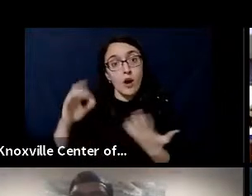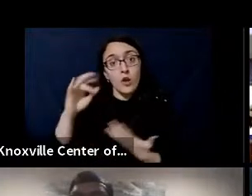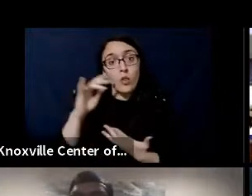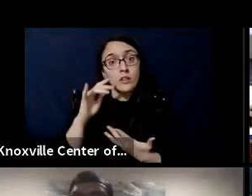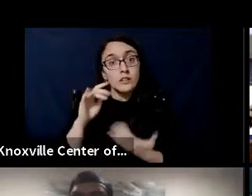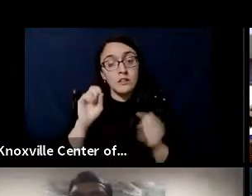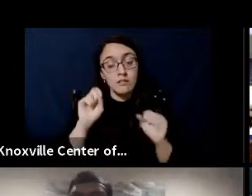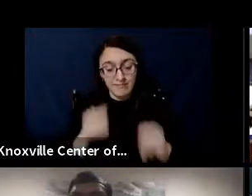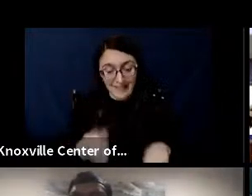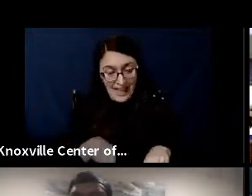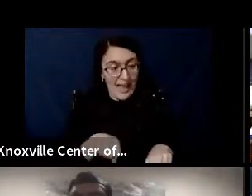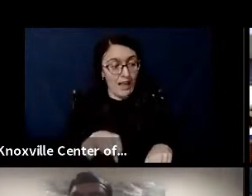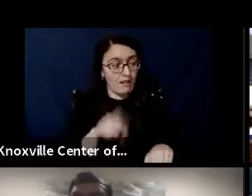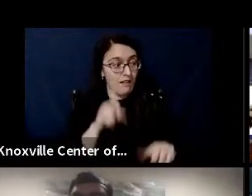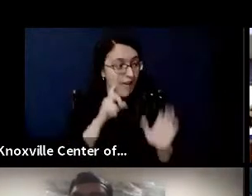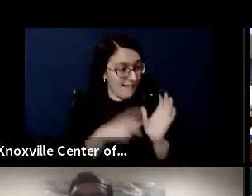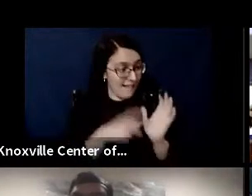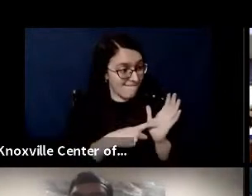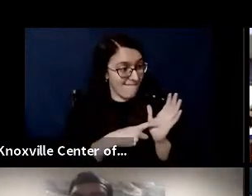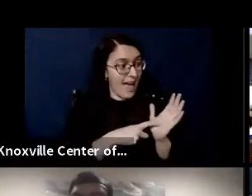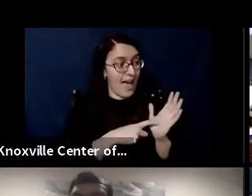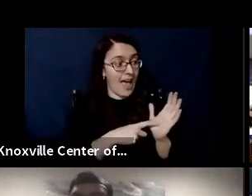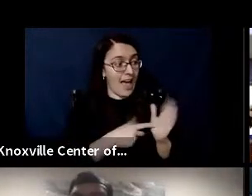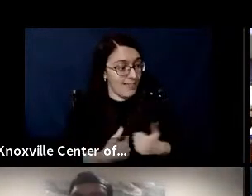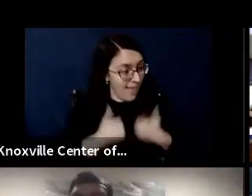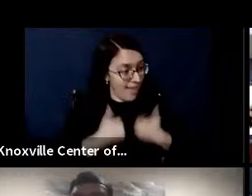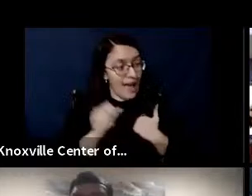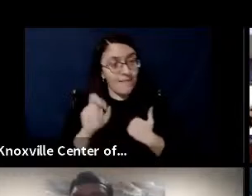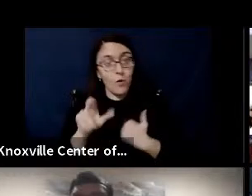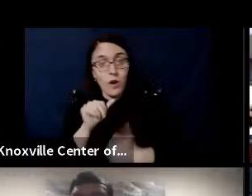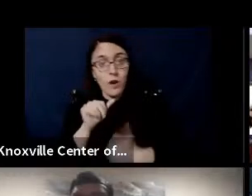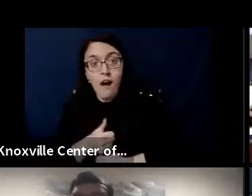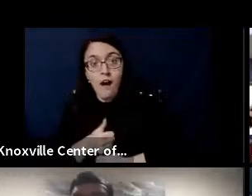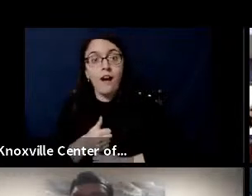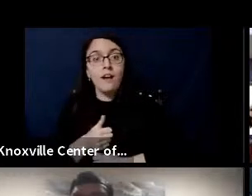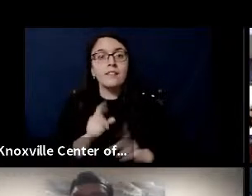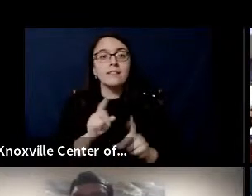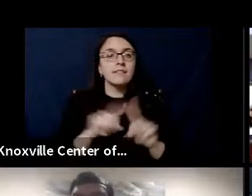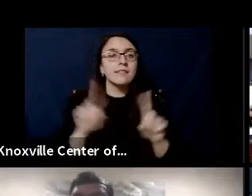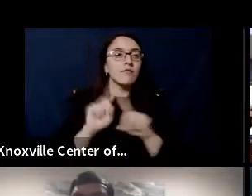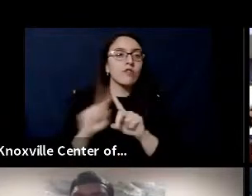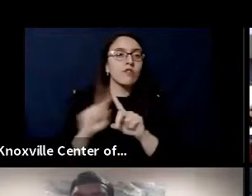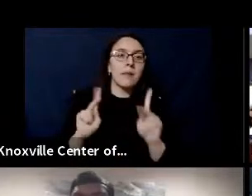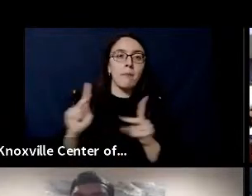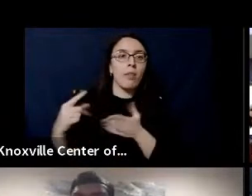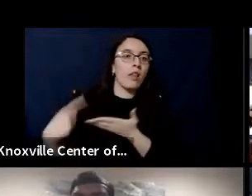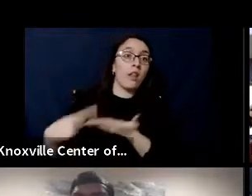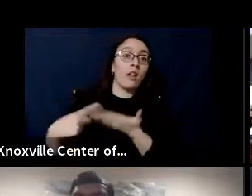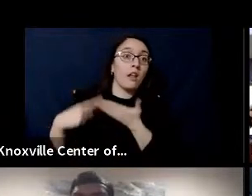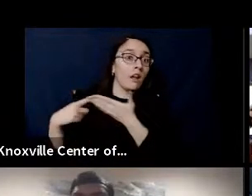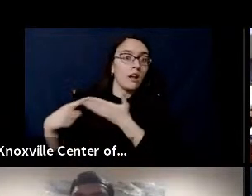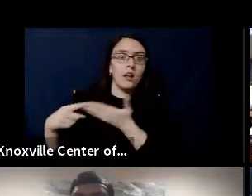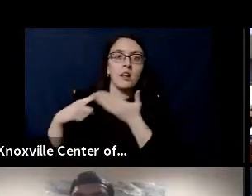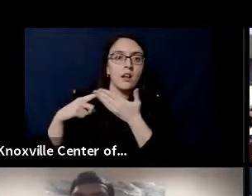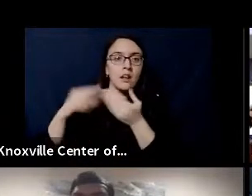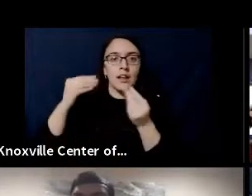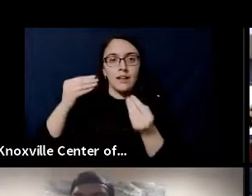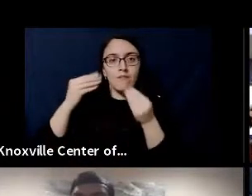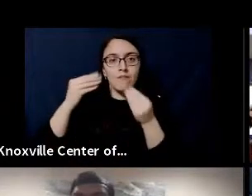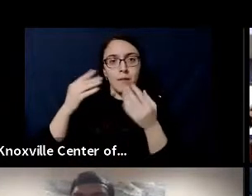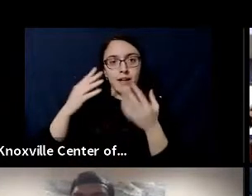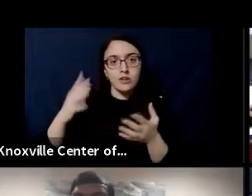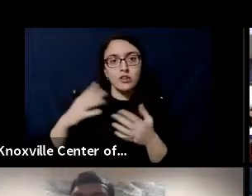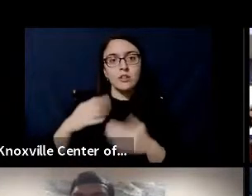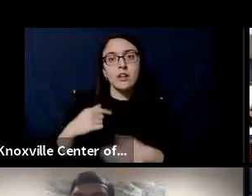lot of discussion amongst members of the public, and a lot of information out there. I